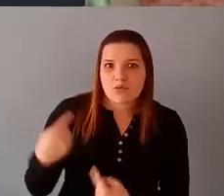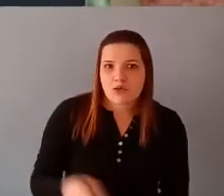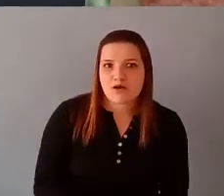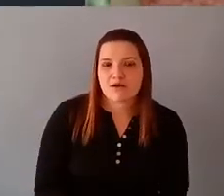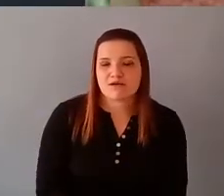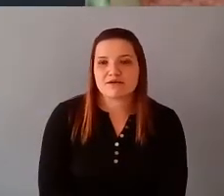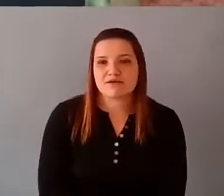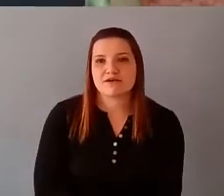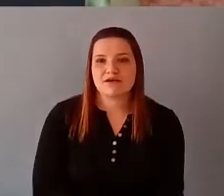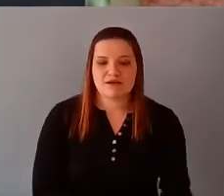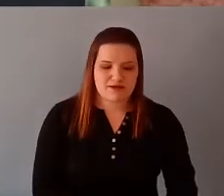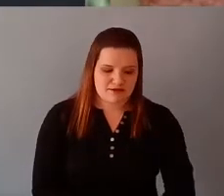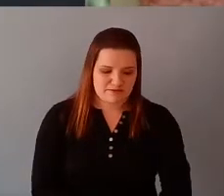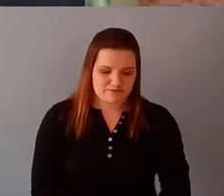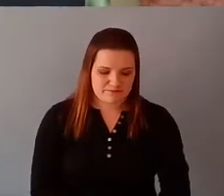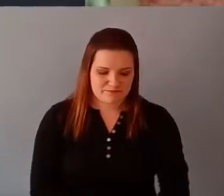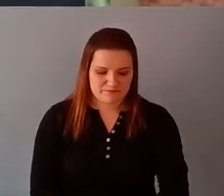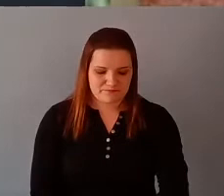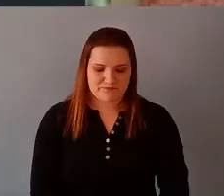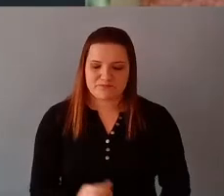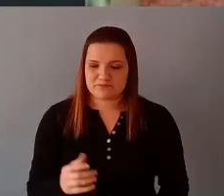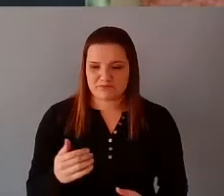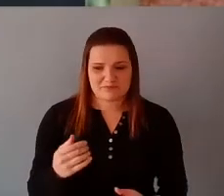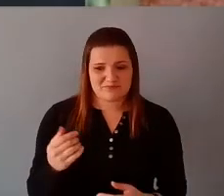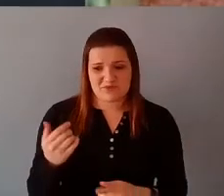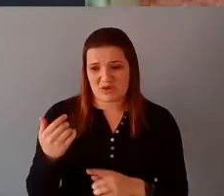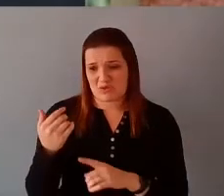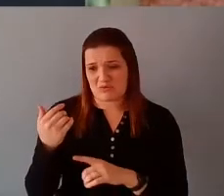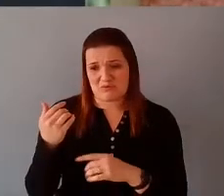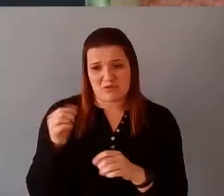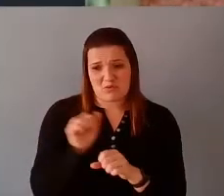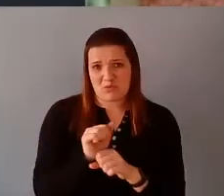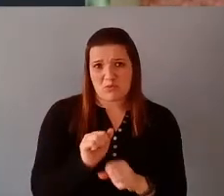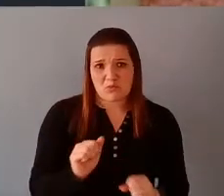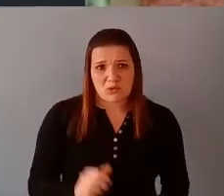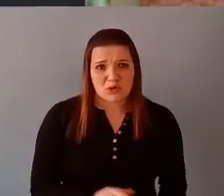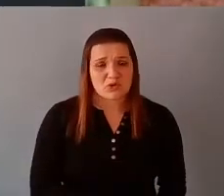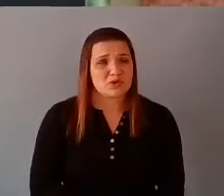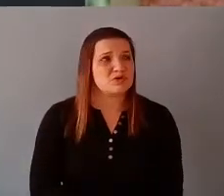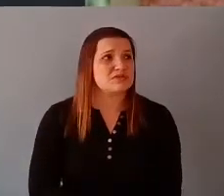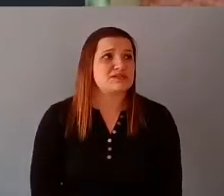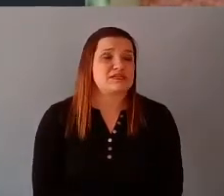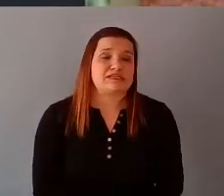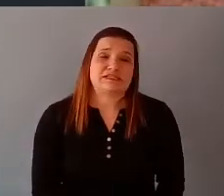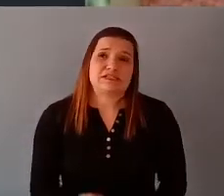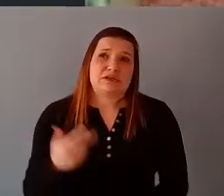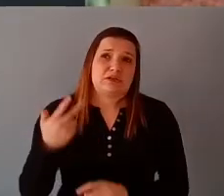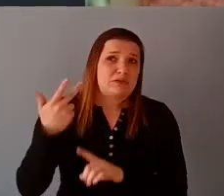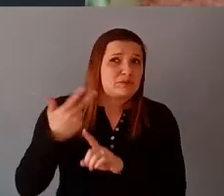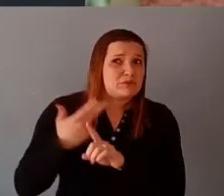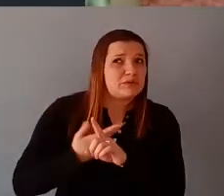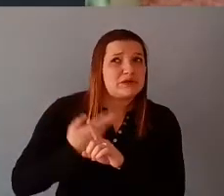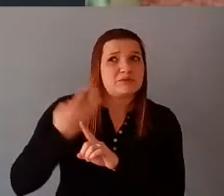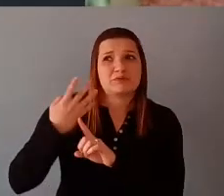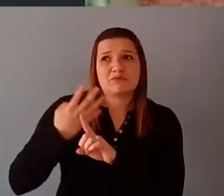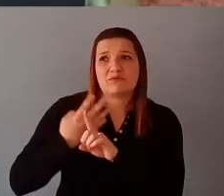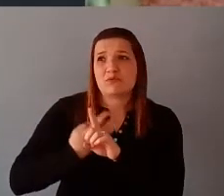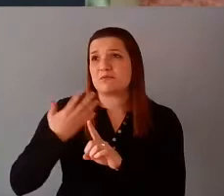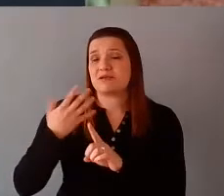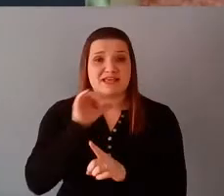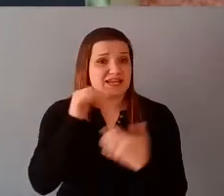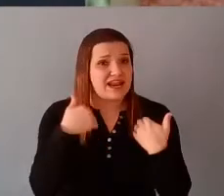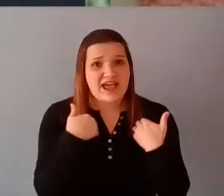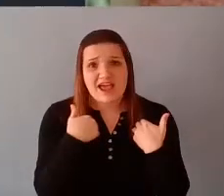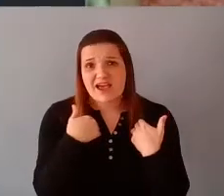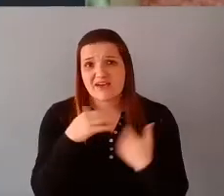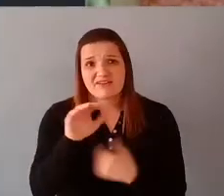least a dozen employees, 4 months after their infection, they didn't have any measurable antibodies.